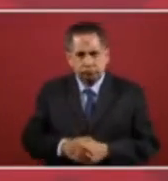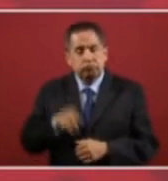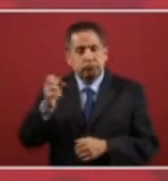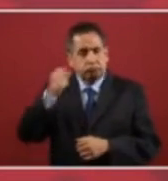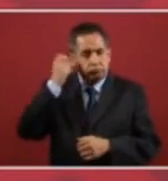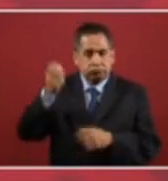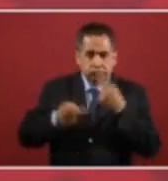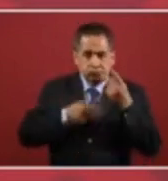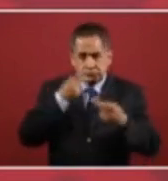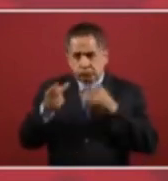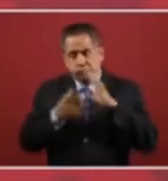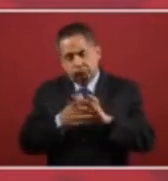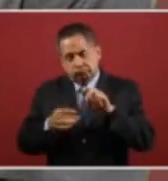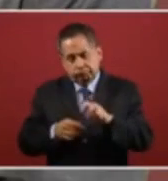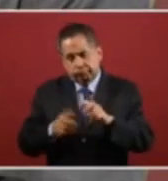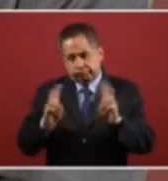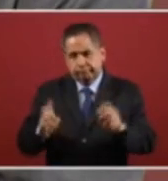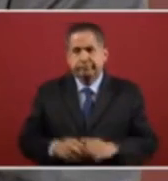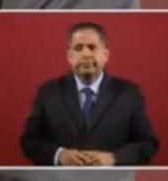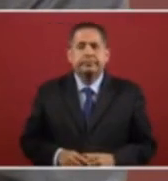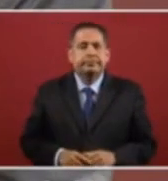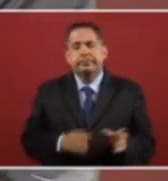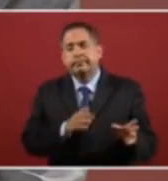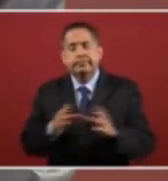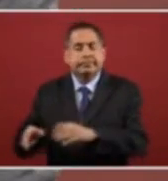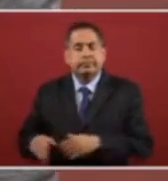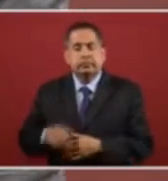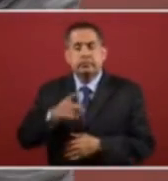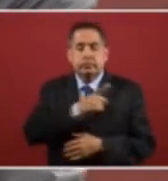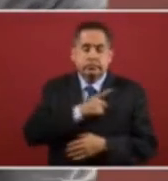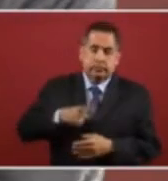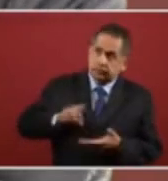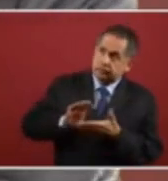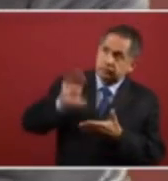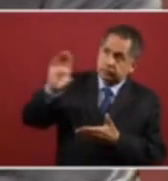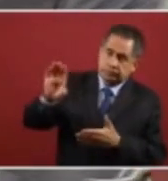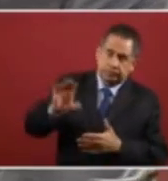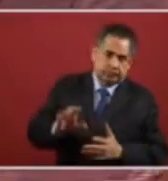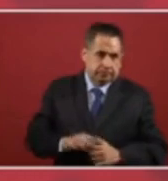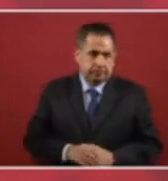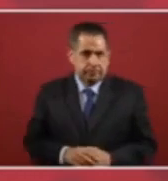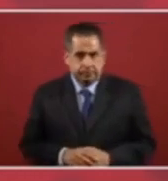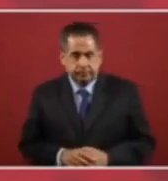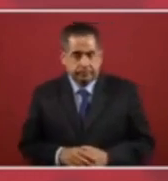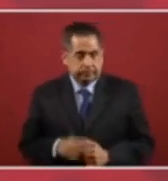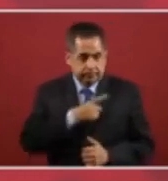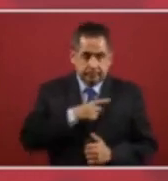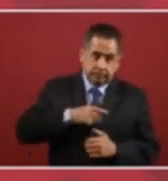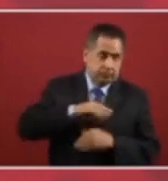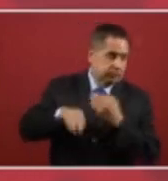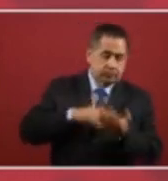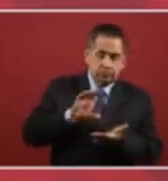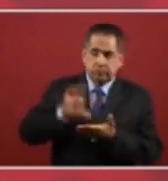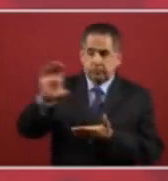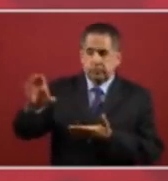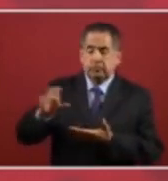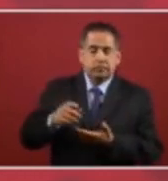week, and I spoke regarding this matter. And regarding the debt, the public